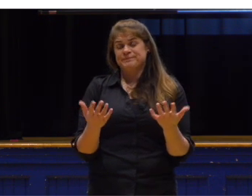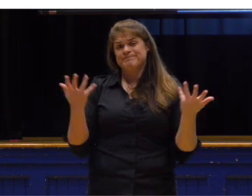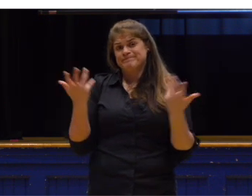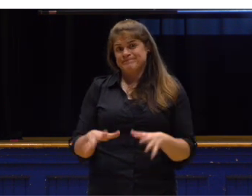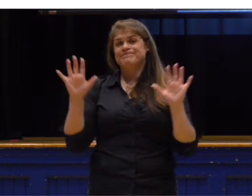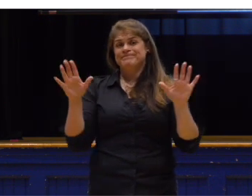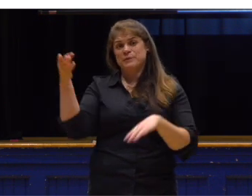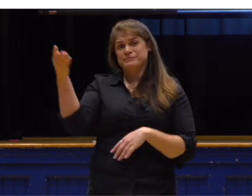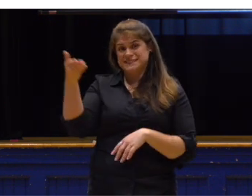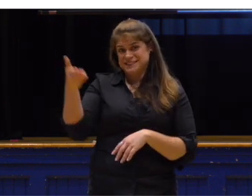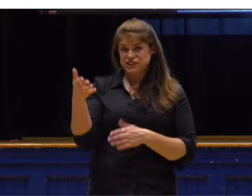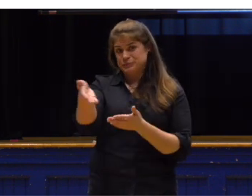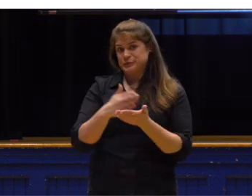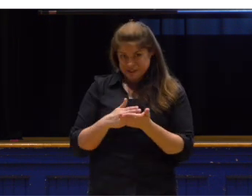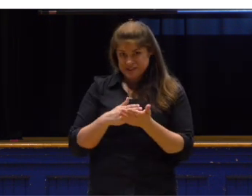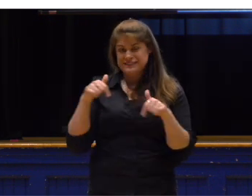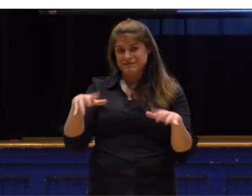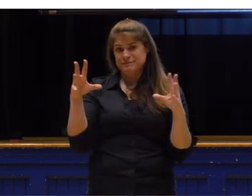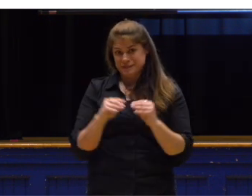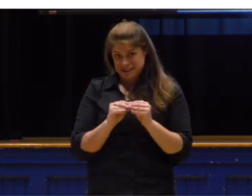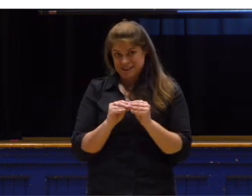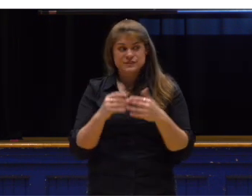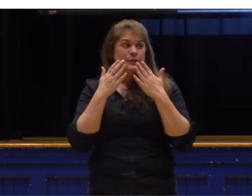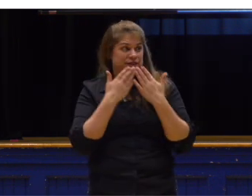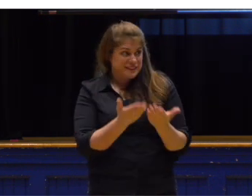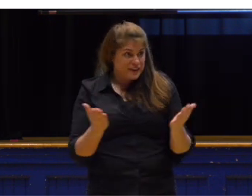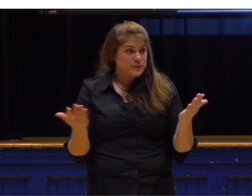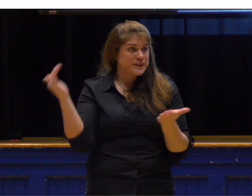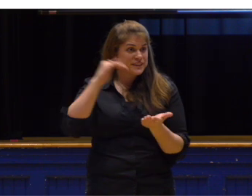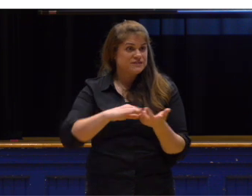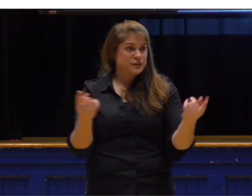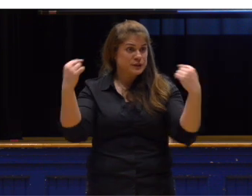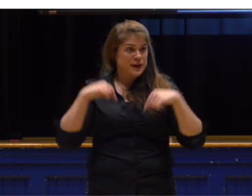So thank you all again for attending. We'll now move into the question and answer section.